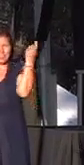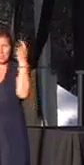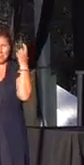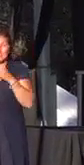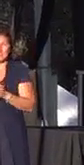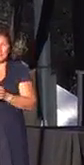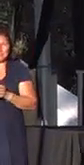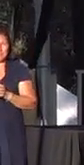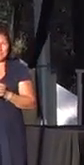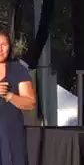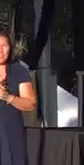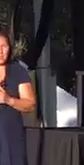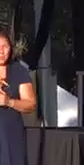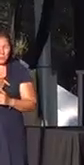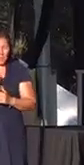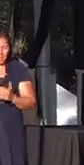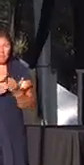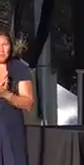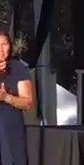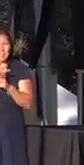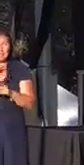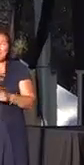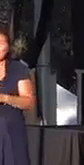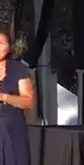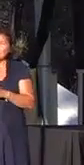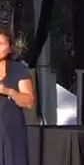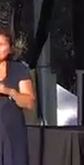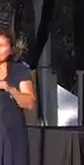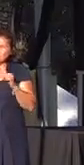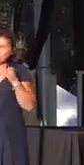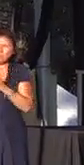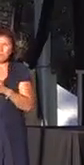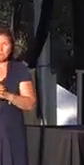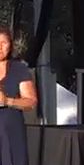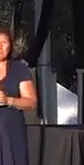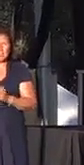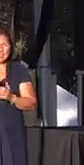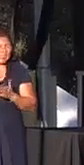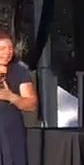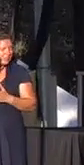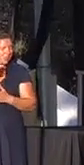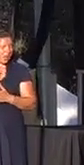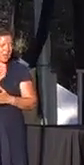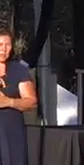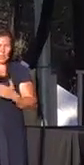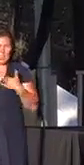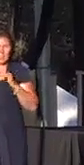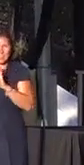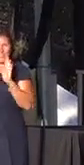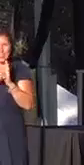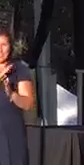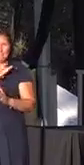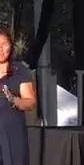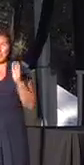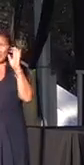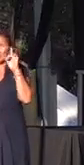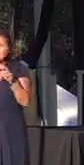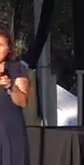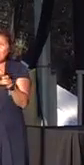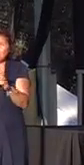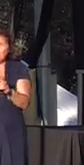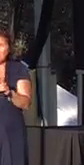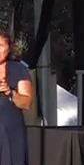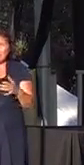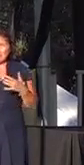heroes to keep their history alive, which is why it's so important that on Thursday, the California State Board of Education voted to introduce